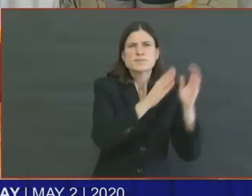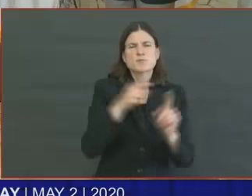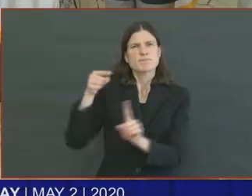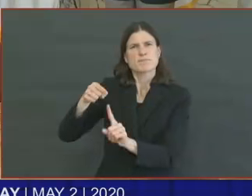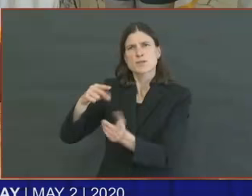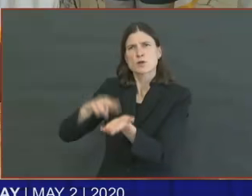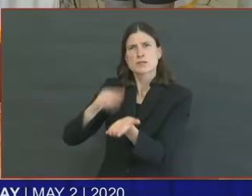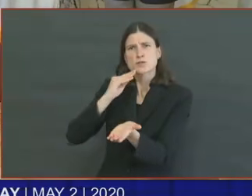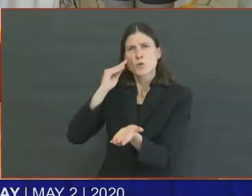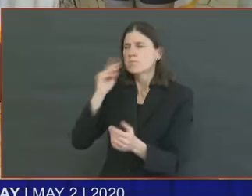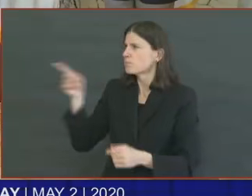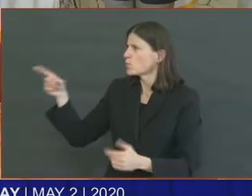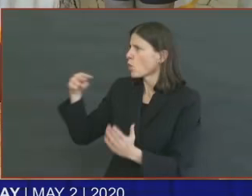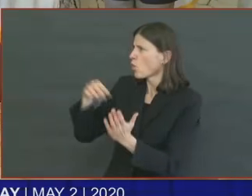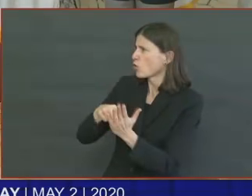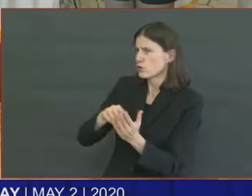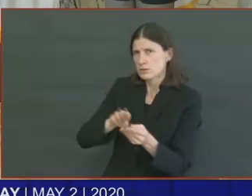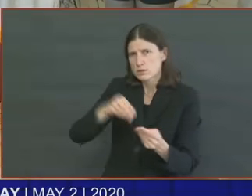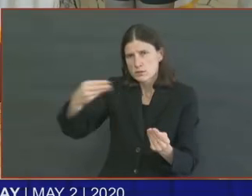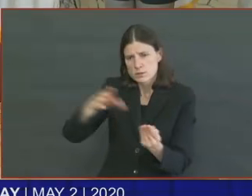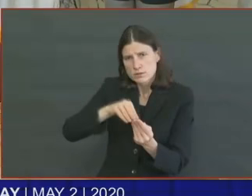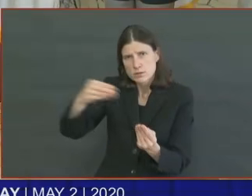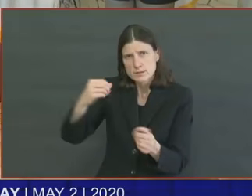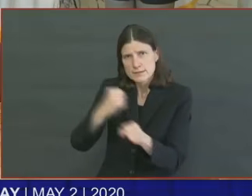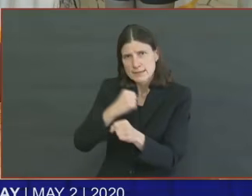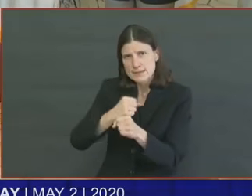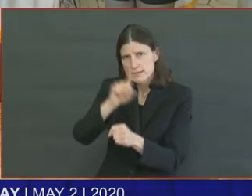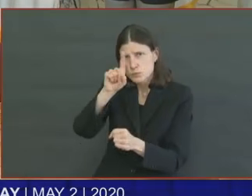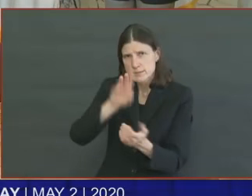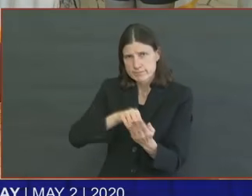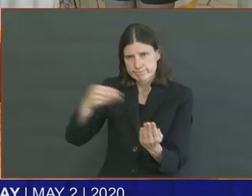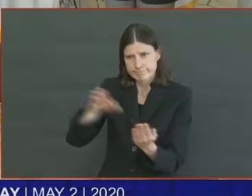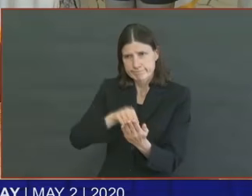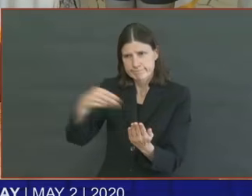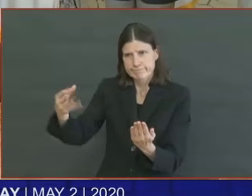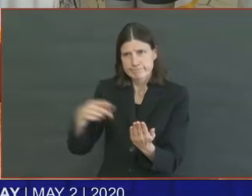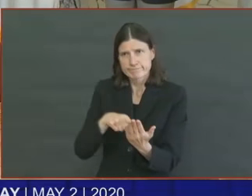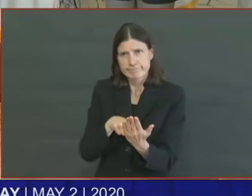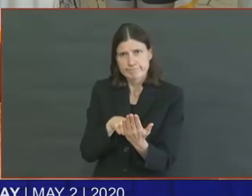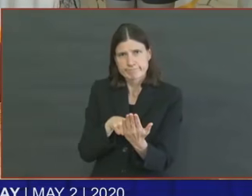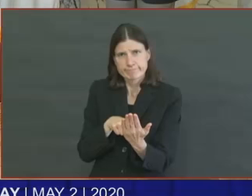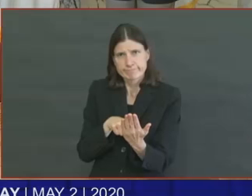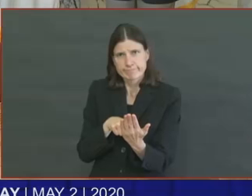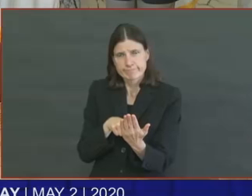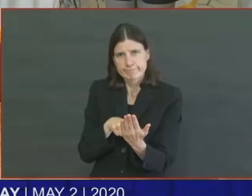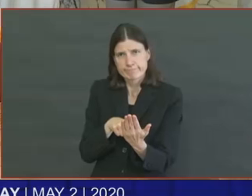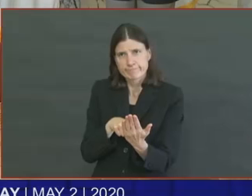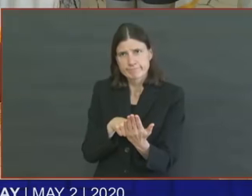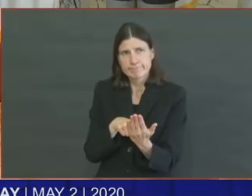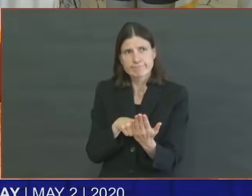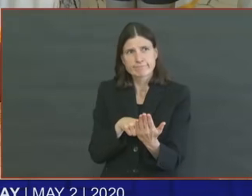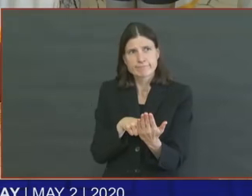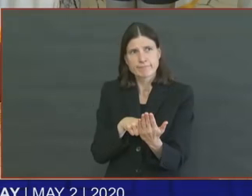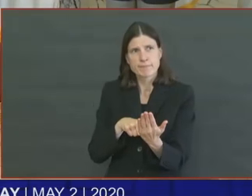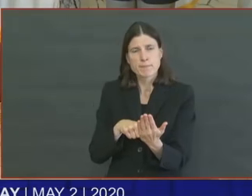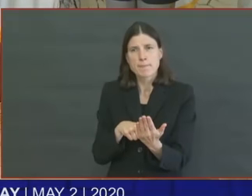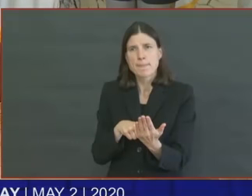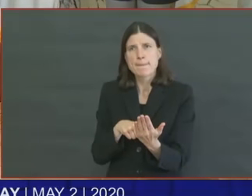data here on my page. We, have been